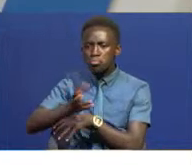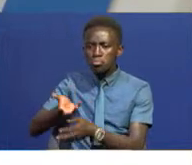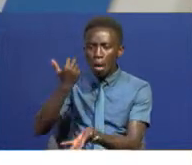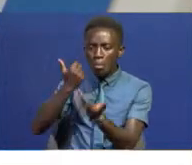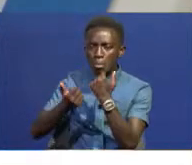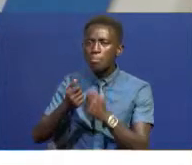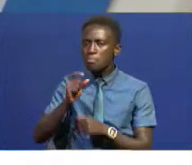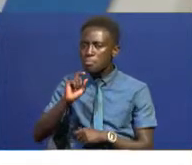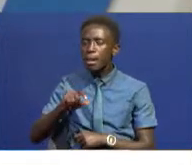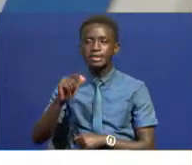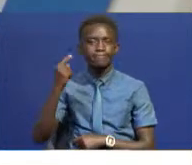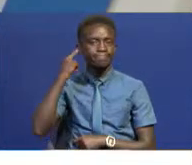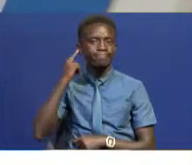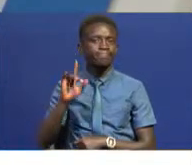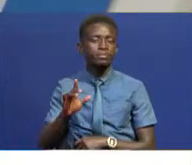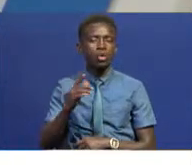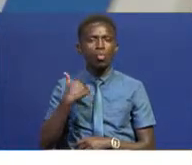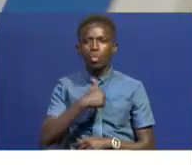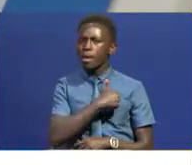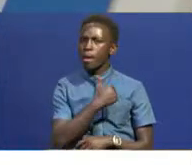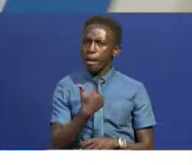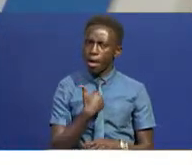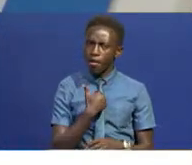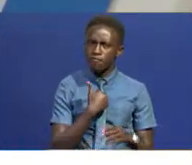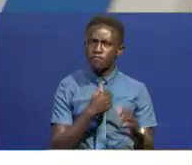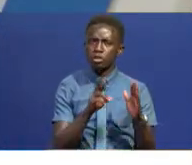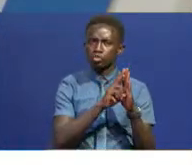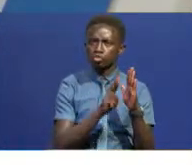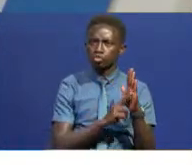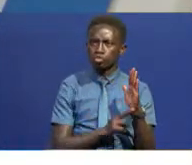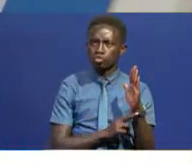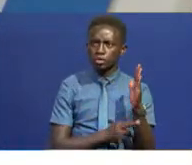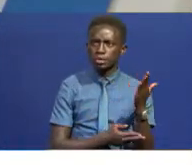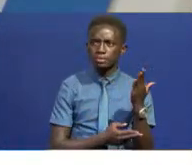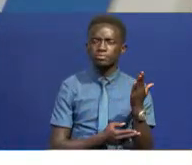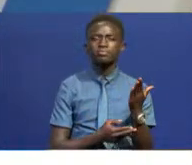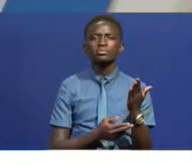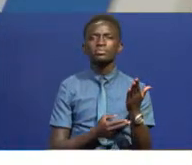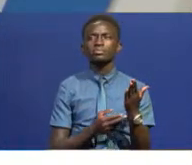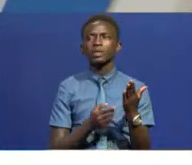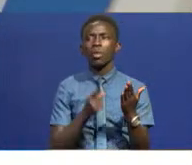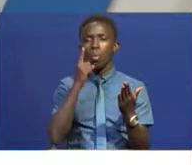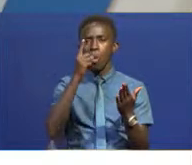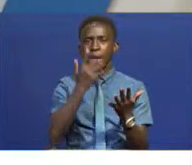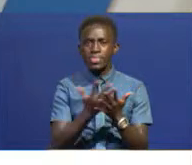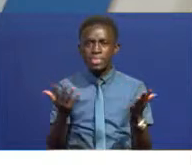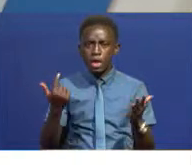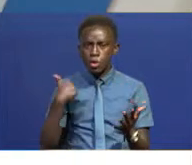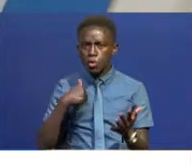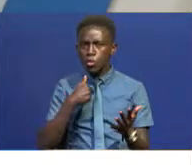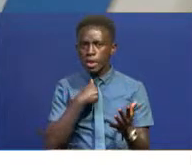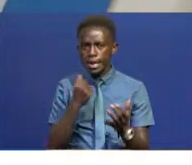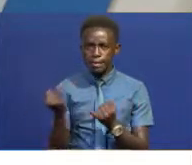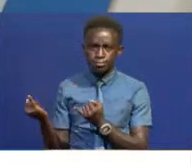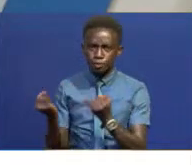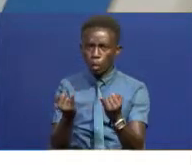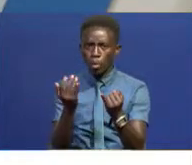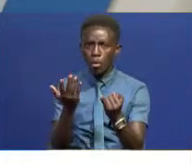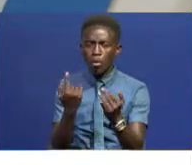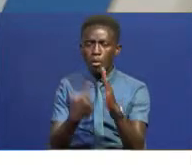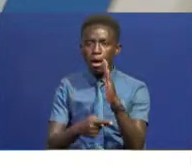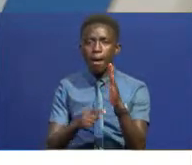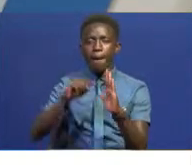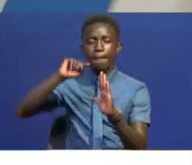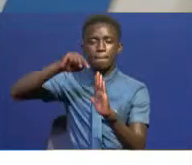developed several regulations, including amendment of our Mining Act. And one of the items that we have introduced there is a mineral